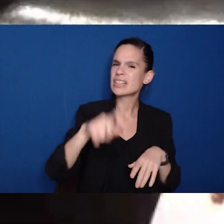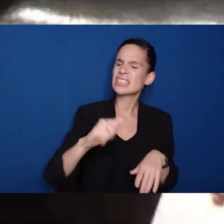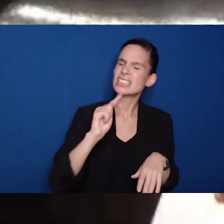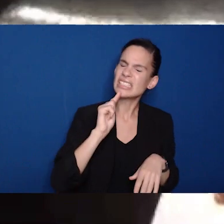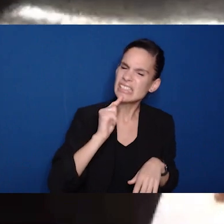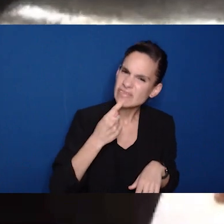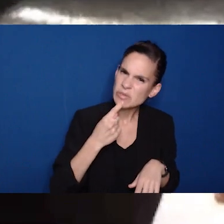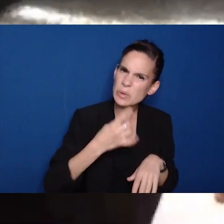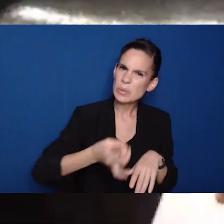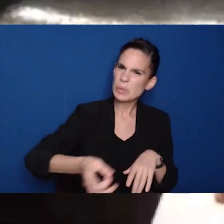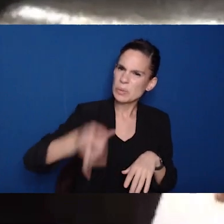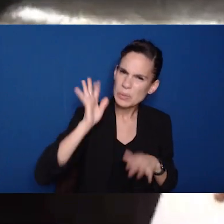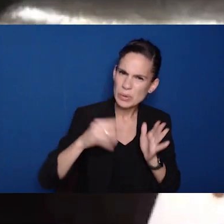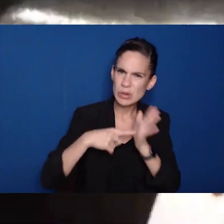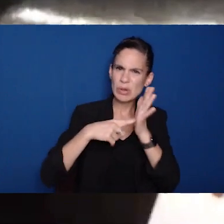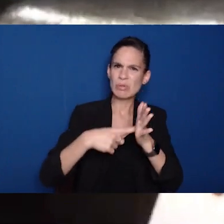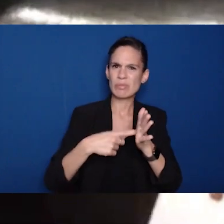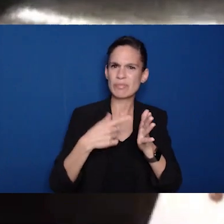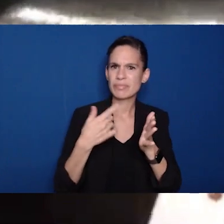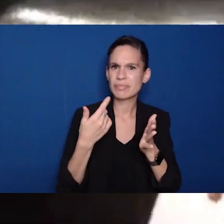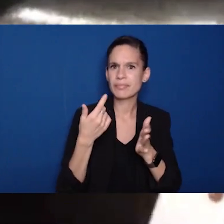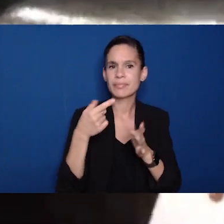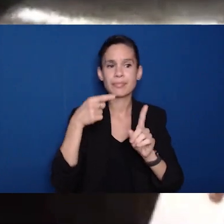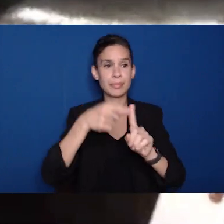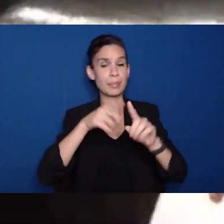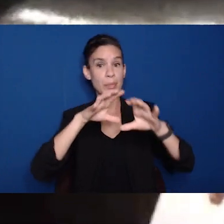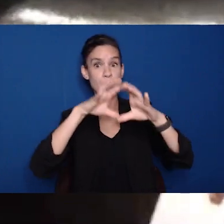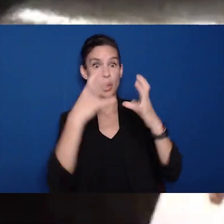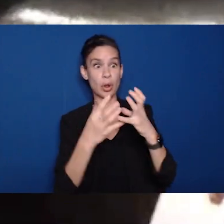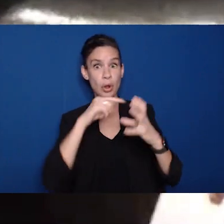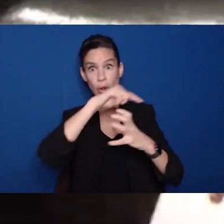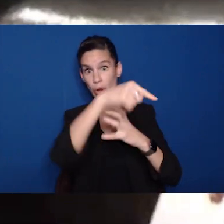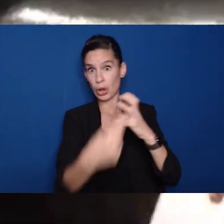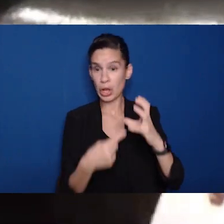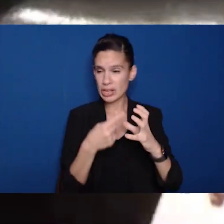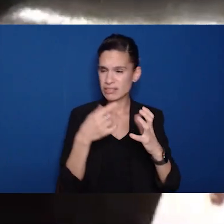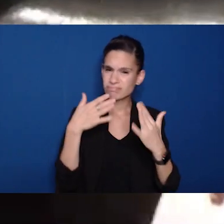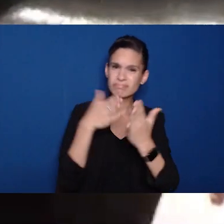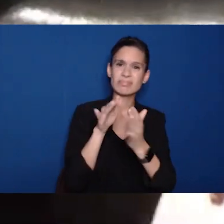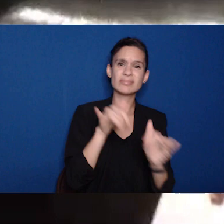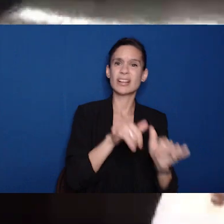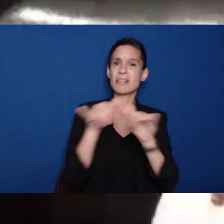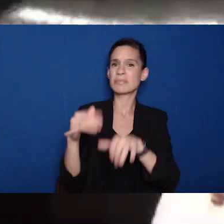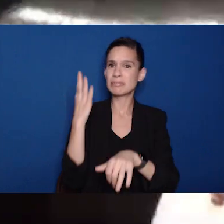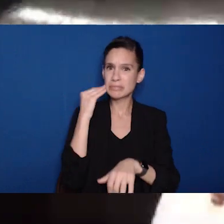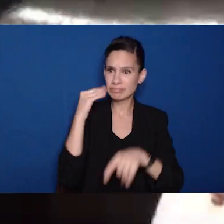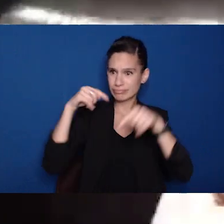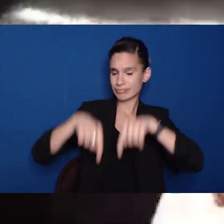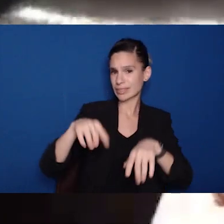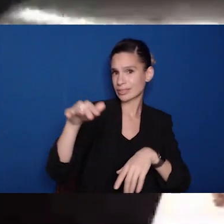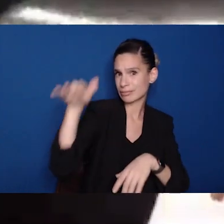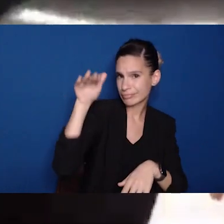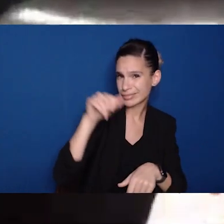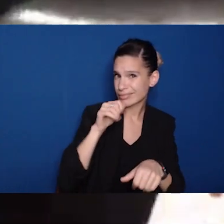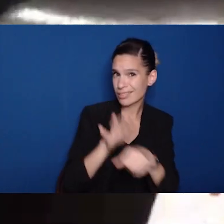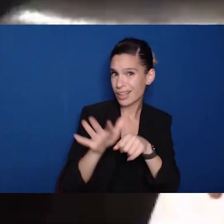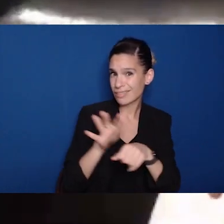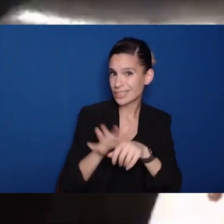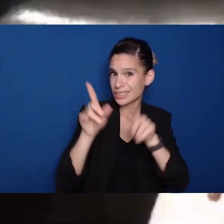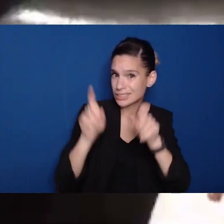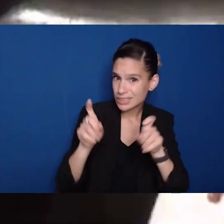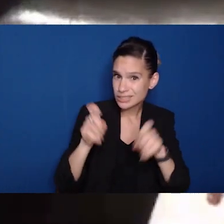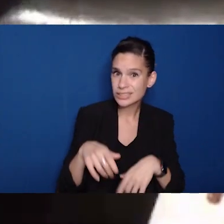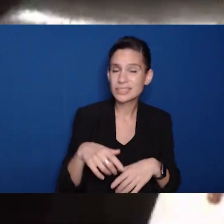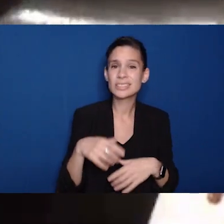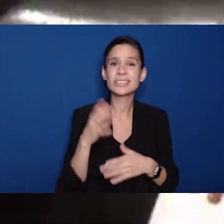constitute as having severe symptoms. So we are the same. Worldwide. We don't yet have the capacity to test as many people as we want.